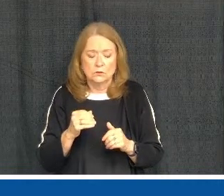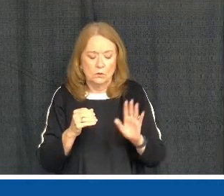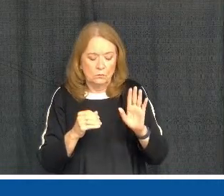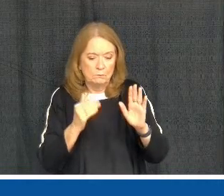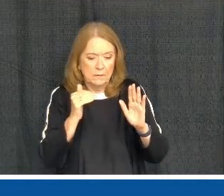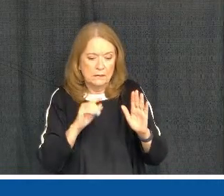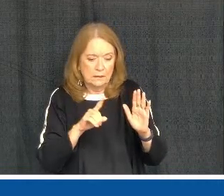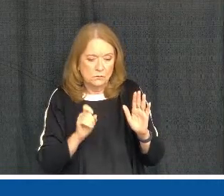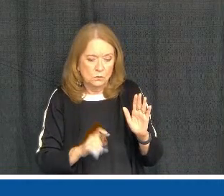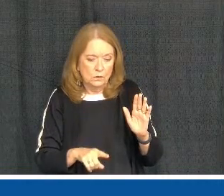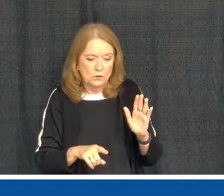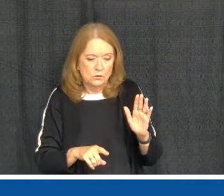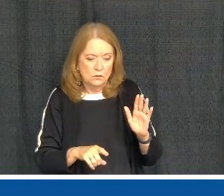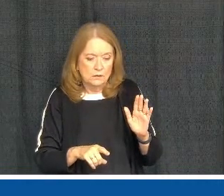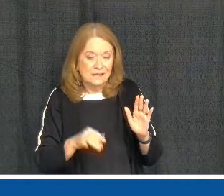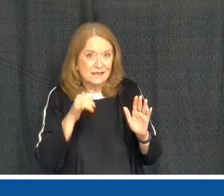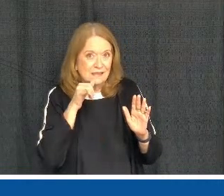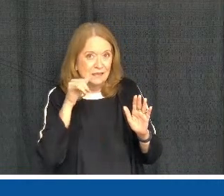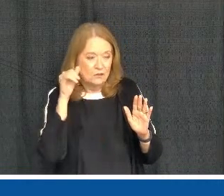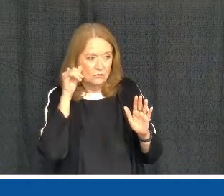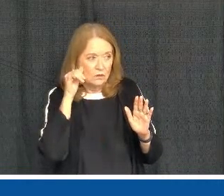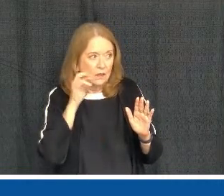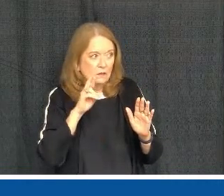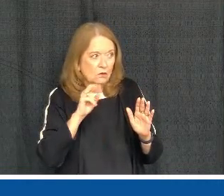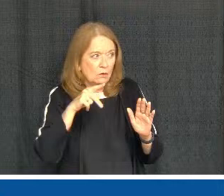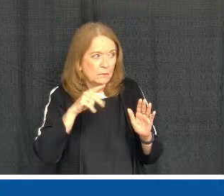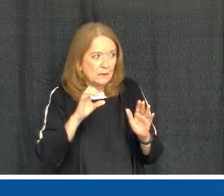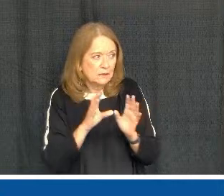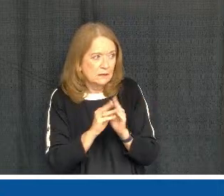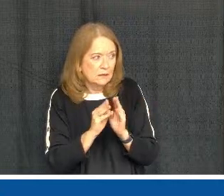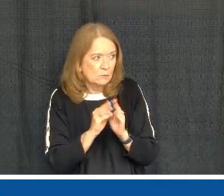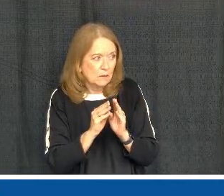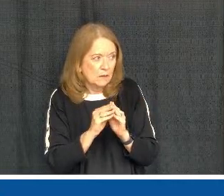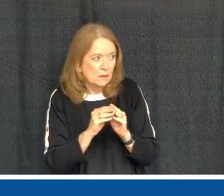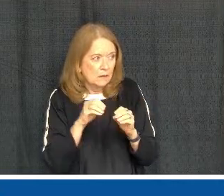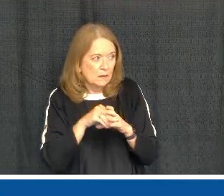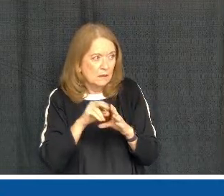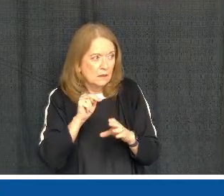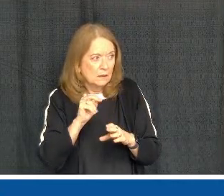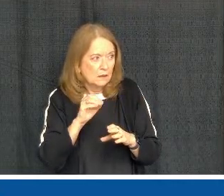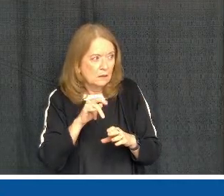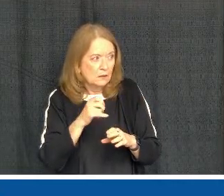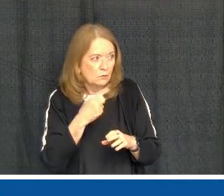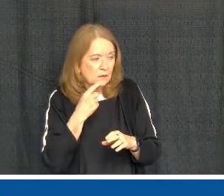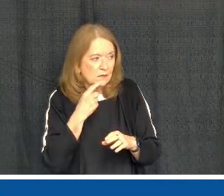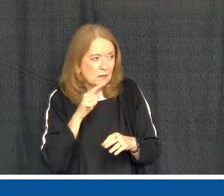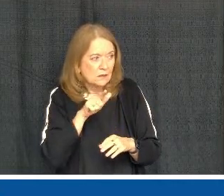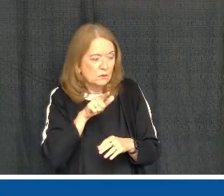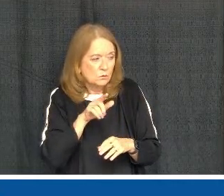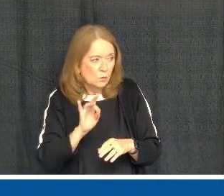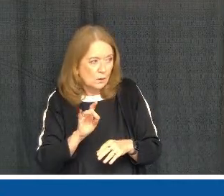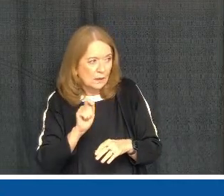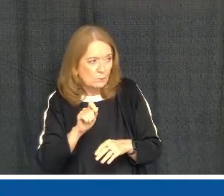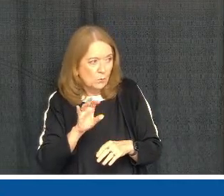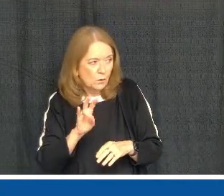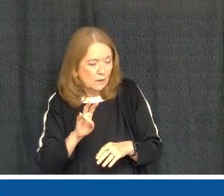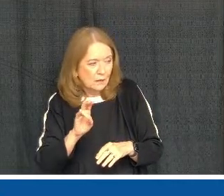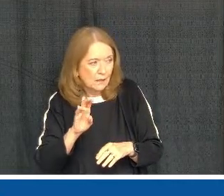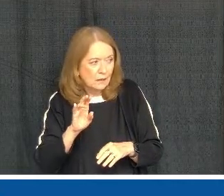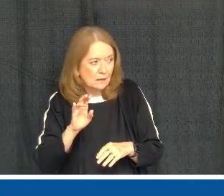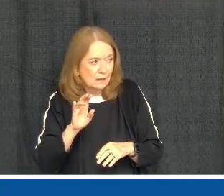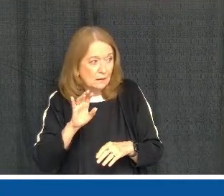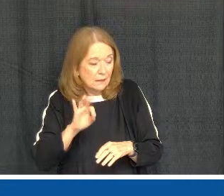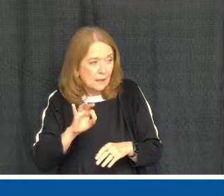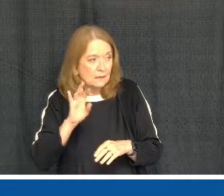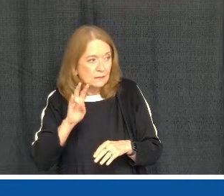question, yesterday at the RPC meeting, in the notes it said it had 28.97 acres of